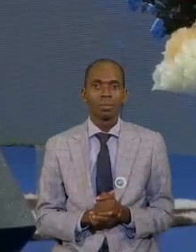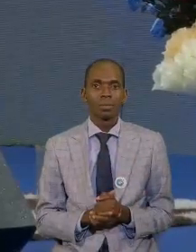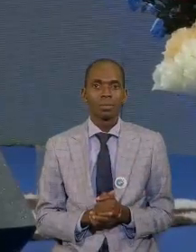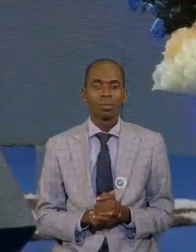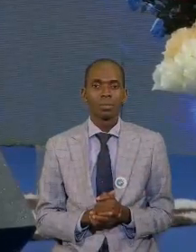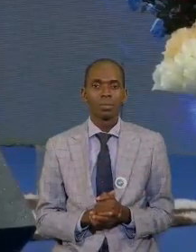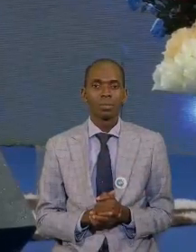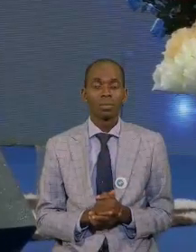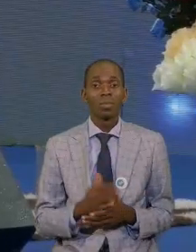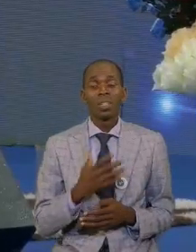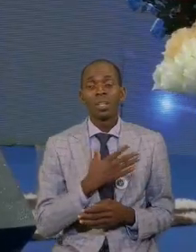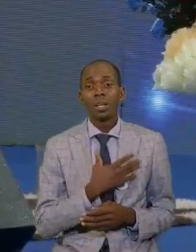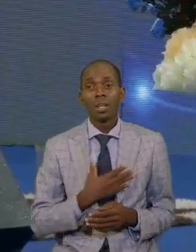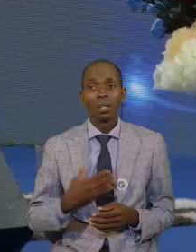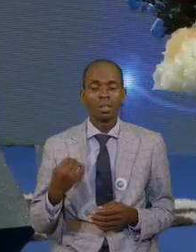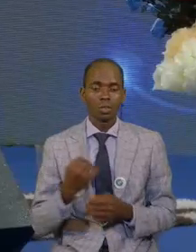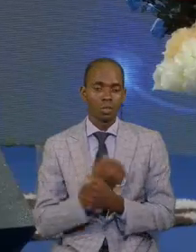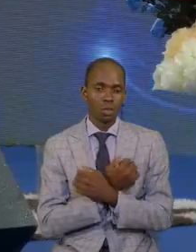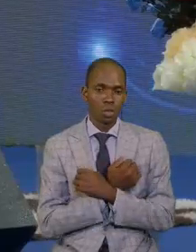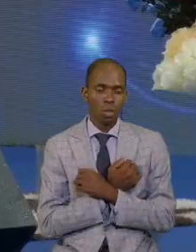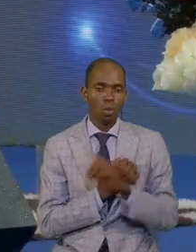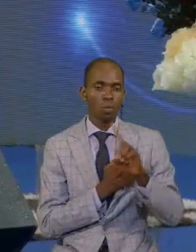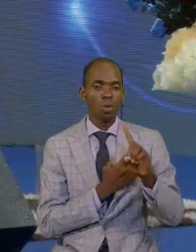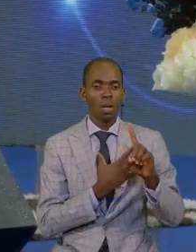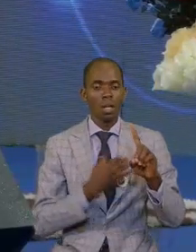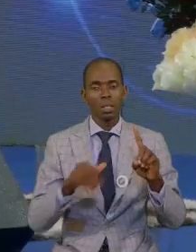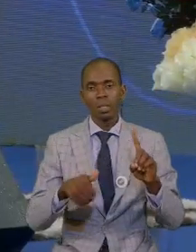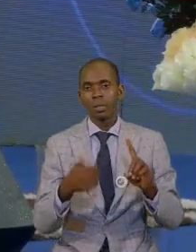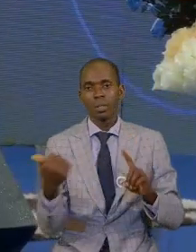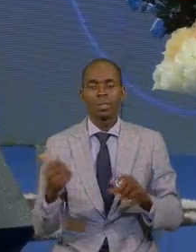and love one another.